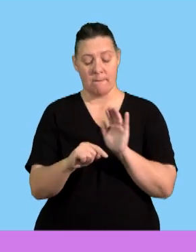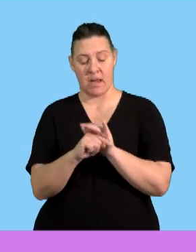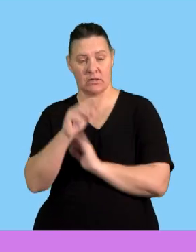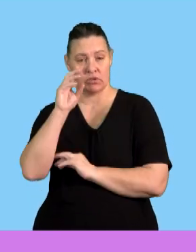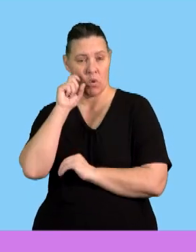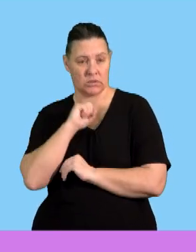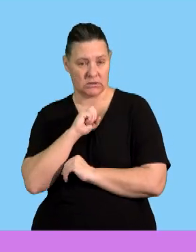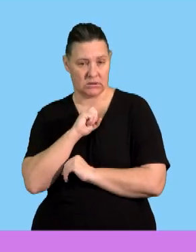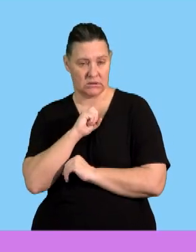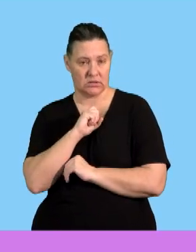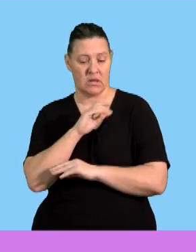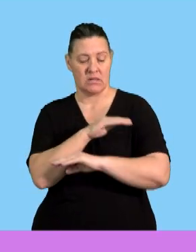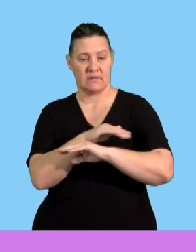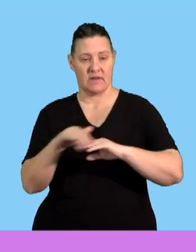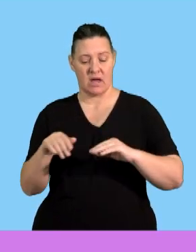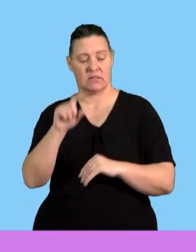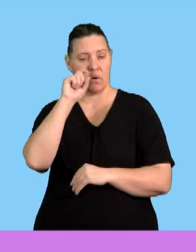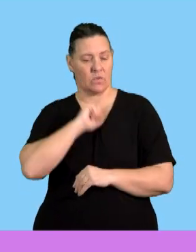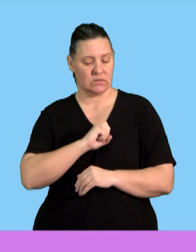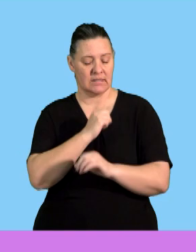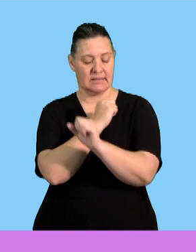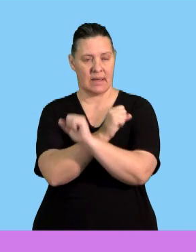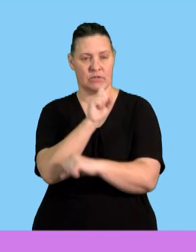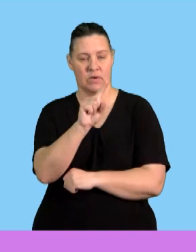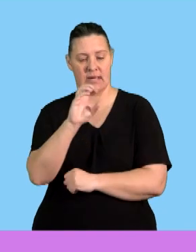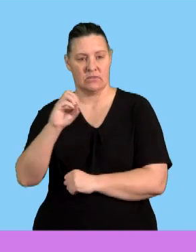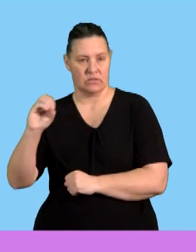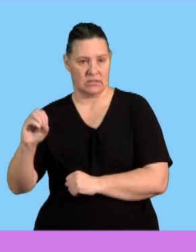minus old over old